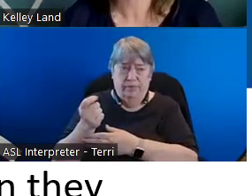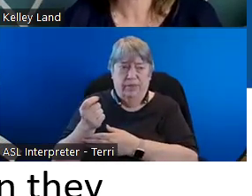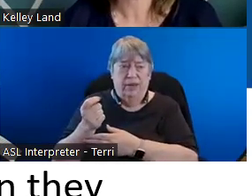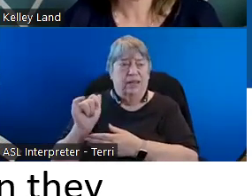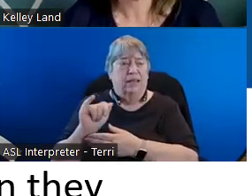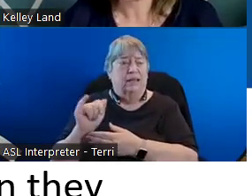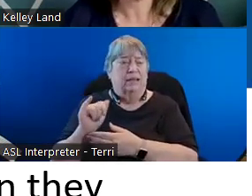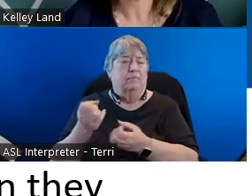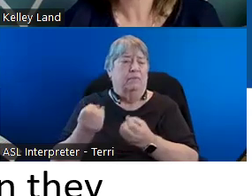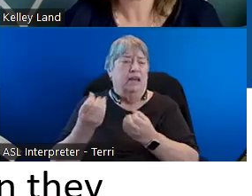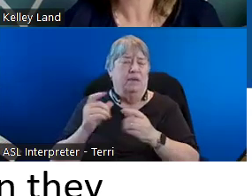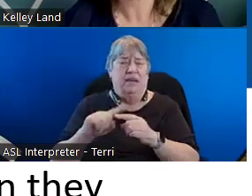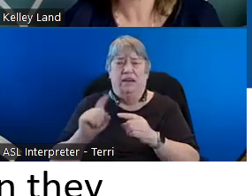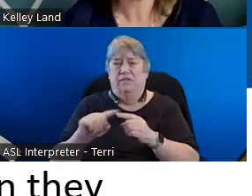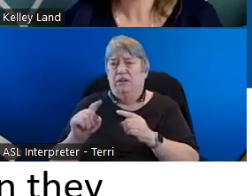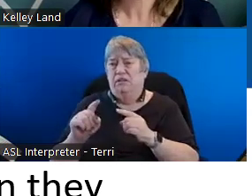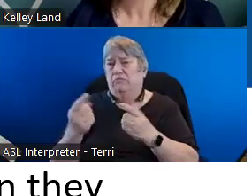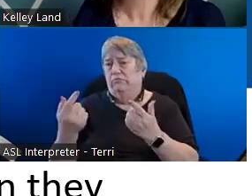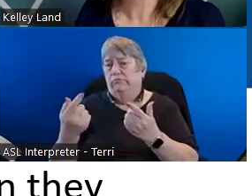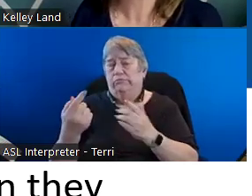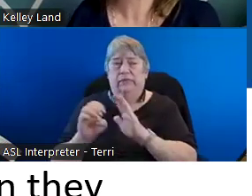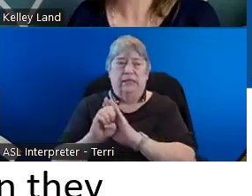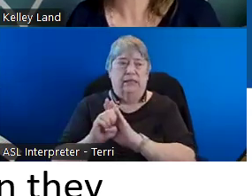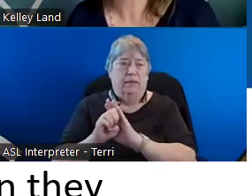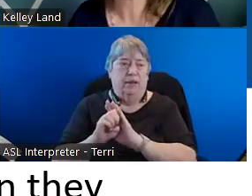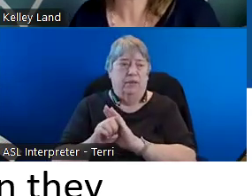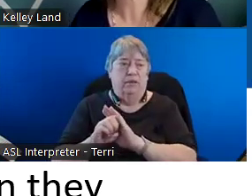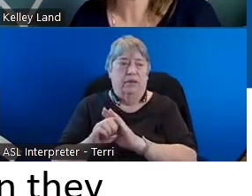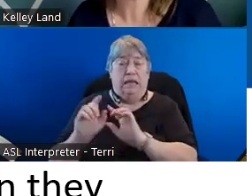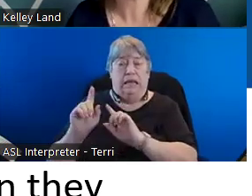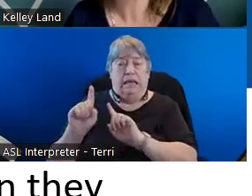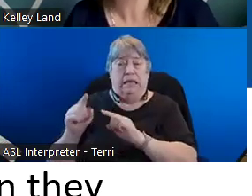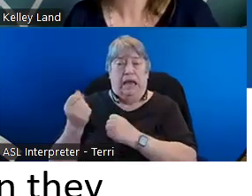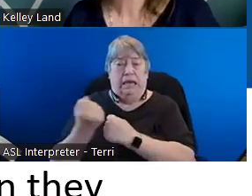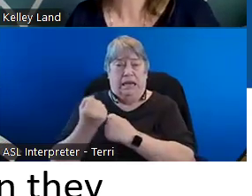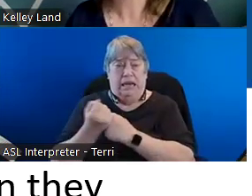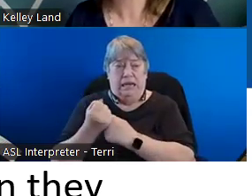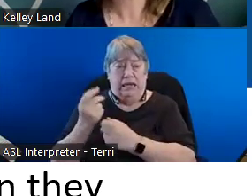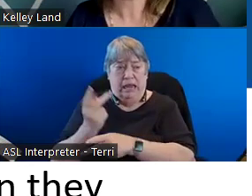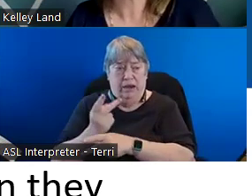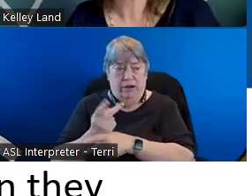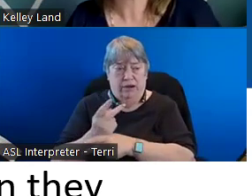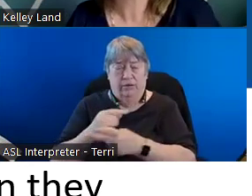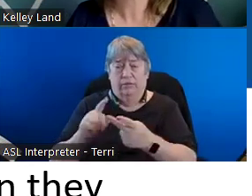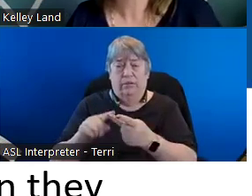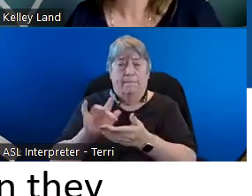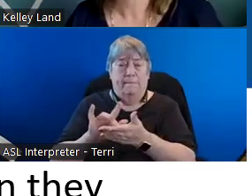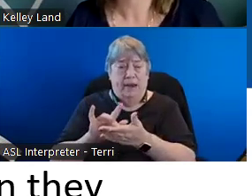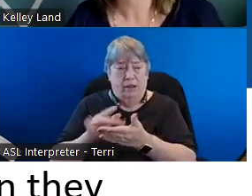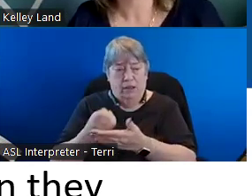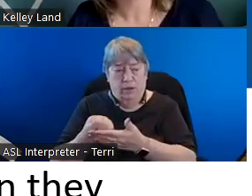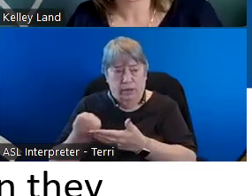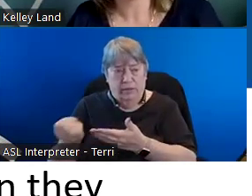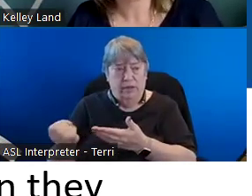can qualify for an IRWE. That could be attendant care services, medical devices,